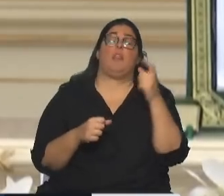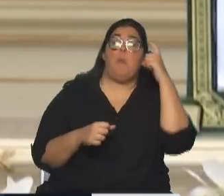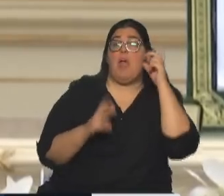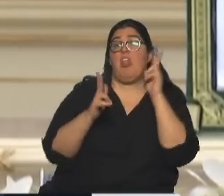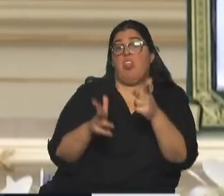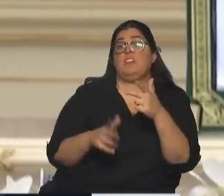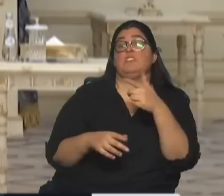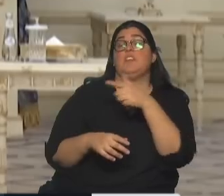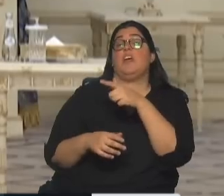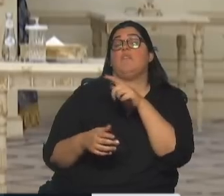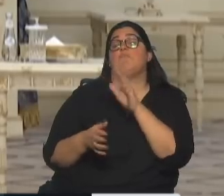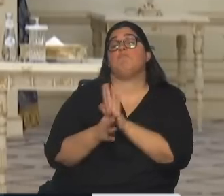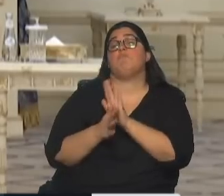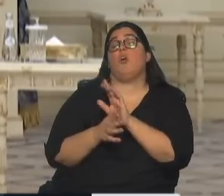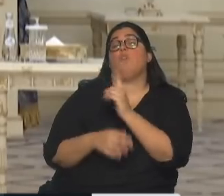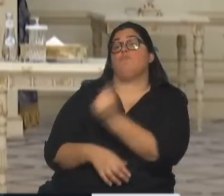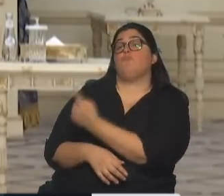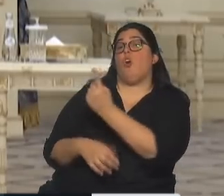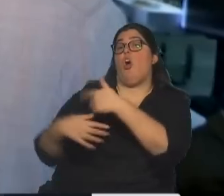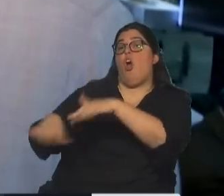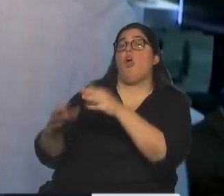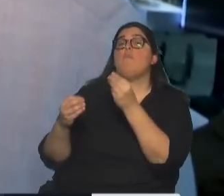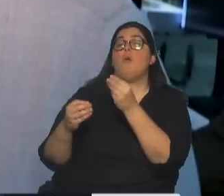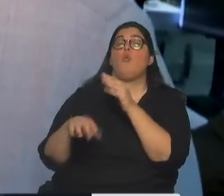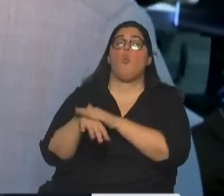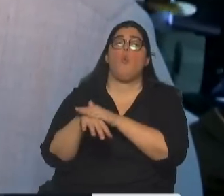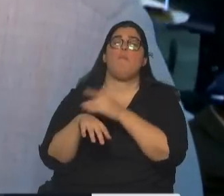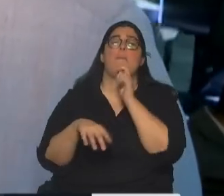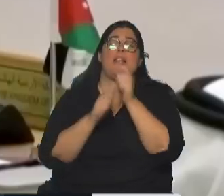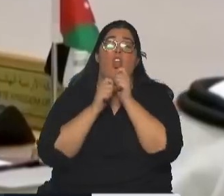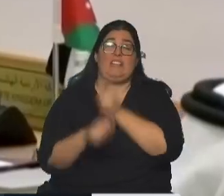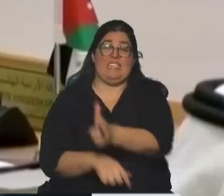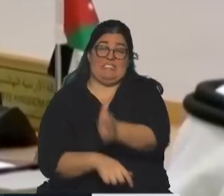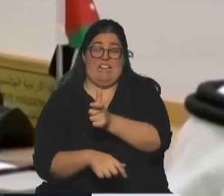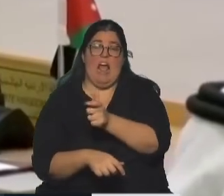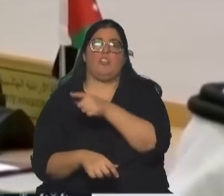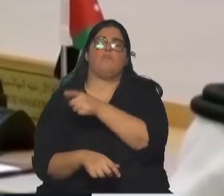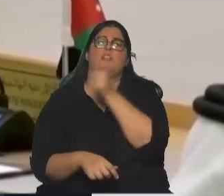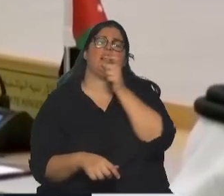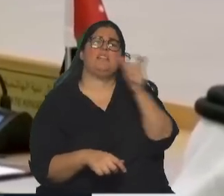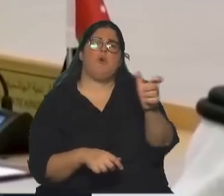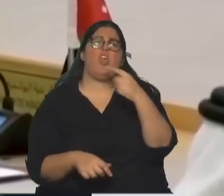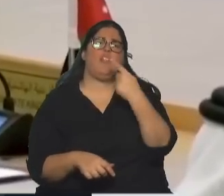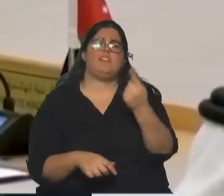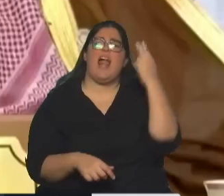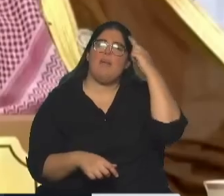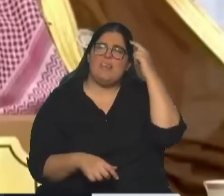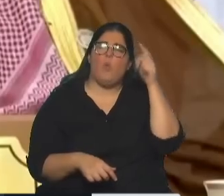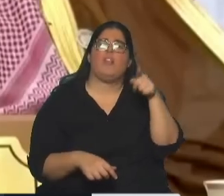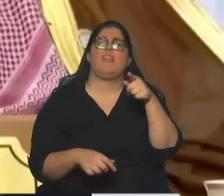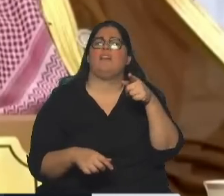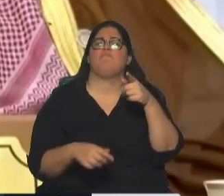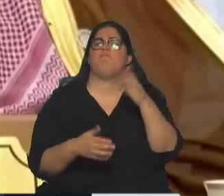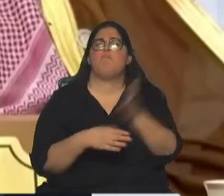un estado paria por el asesinato del periodista Jamal Khashoggi, le respondió que Arabia Saudita está cerca de su techo